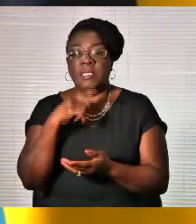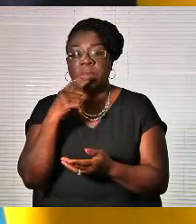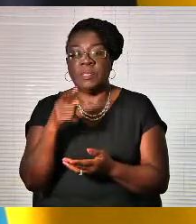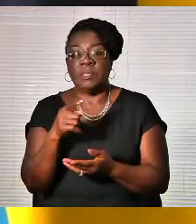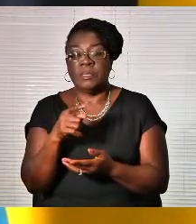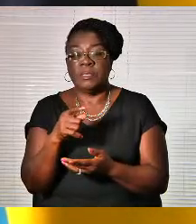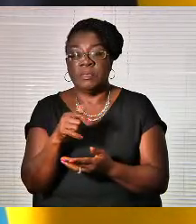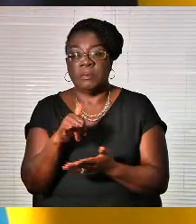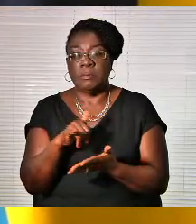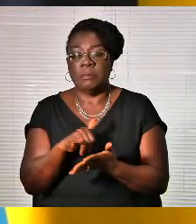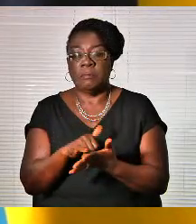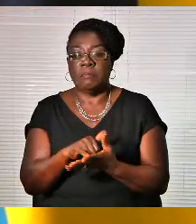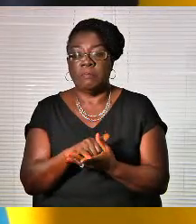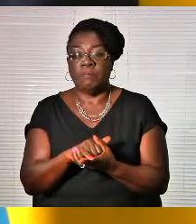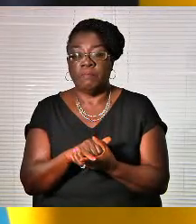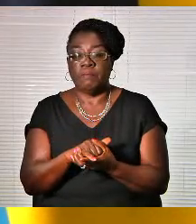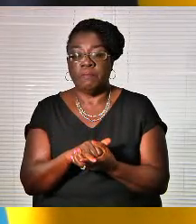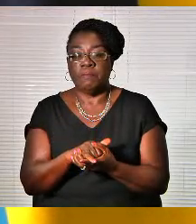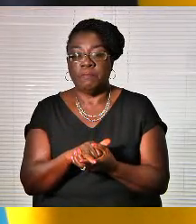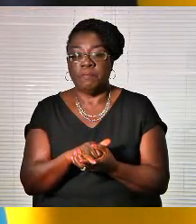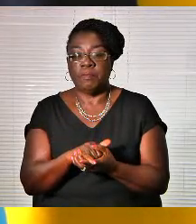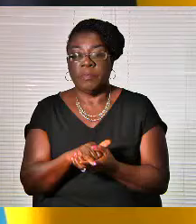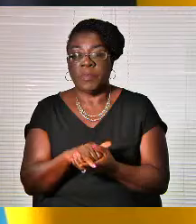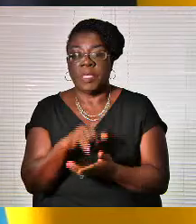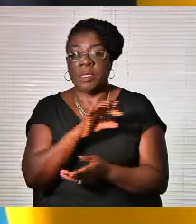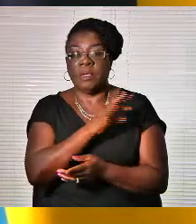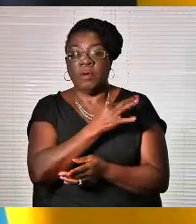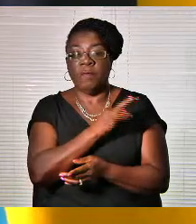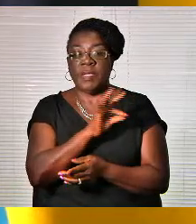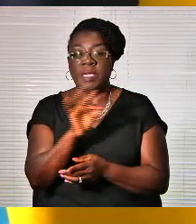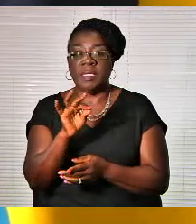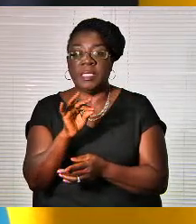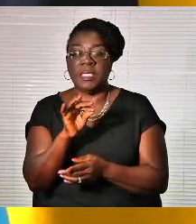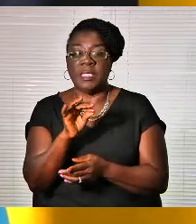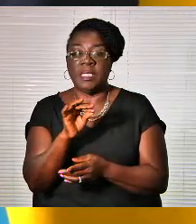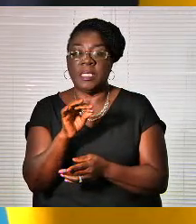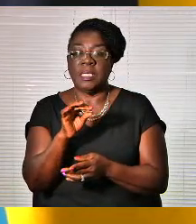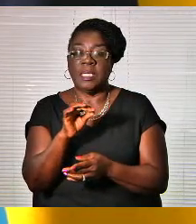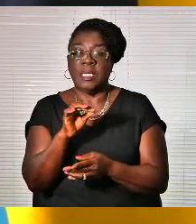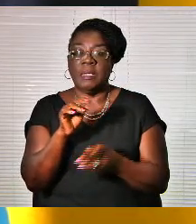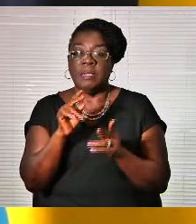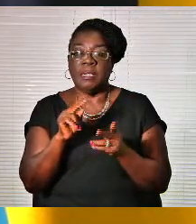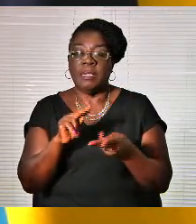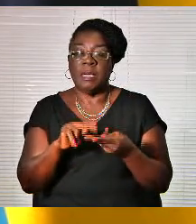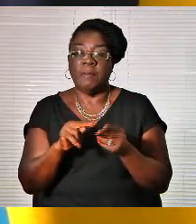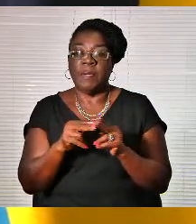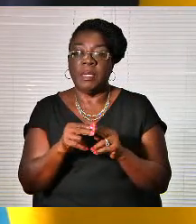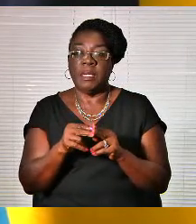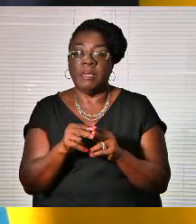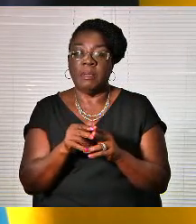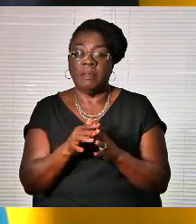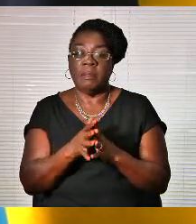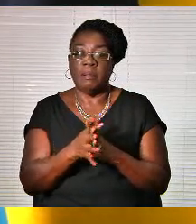of semantics. Is it the case that suspected COVID-19 cases are being kept or have been kept at Breezes?